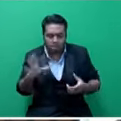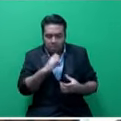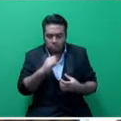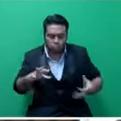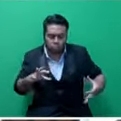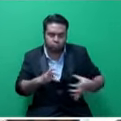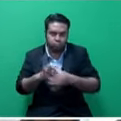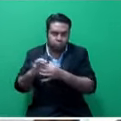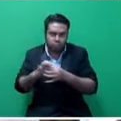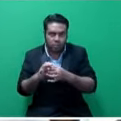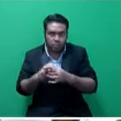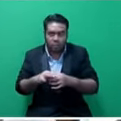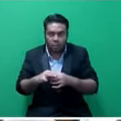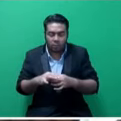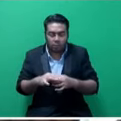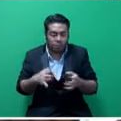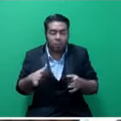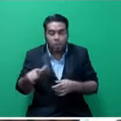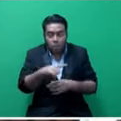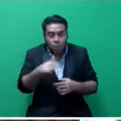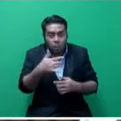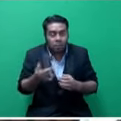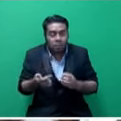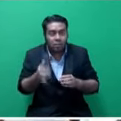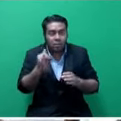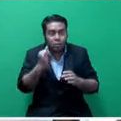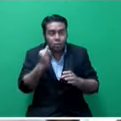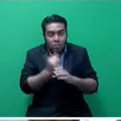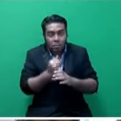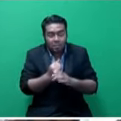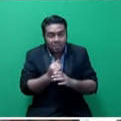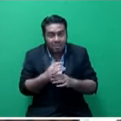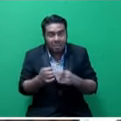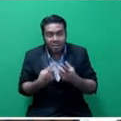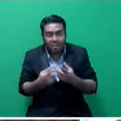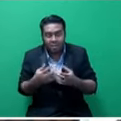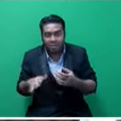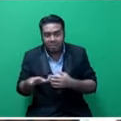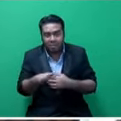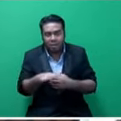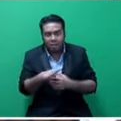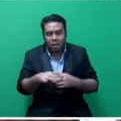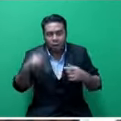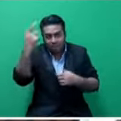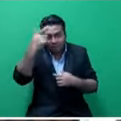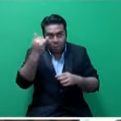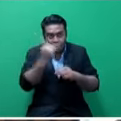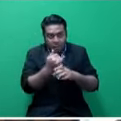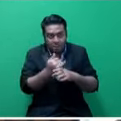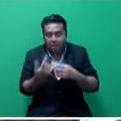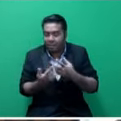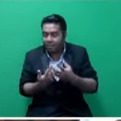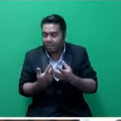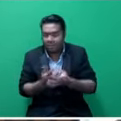of domestic criminal substantive law elements of offences and related provisions in the area of cybercrime. It provides for